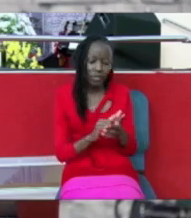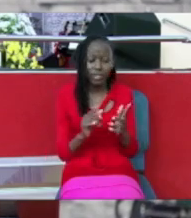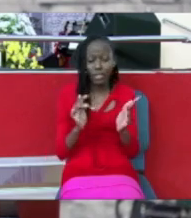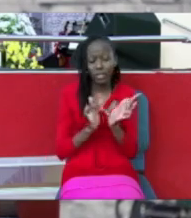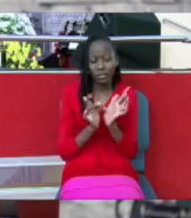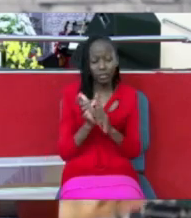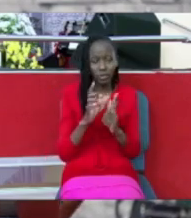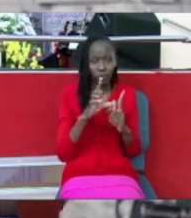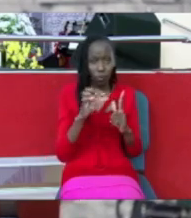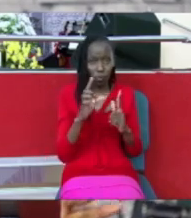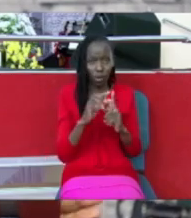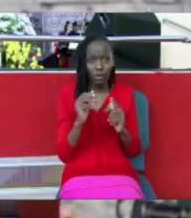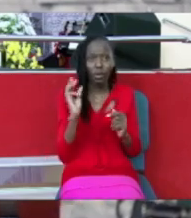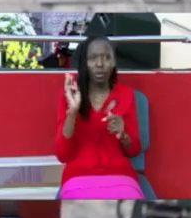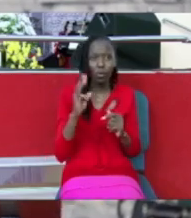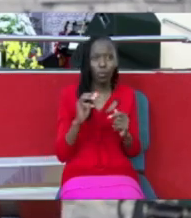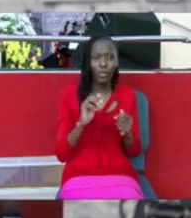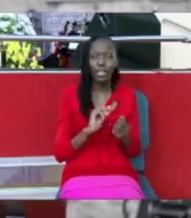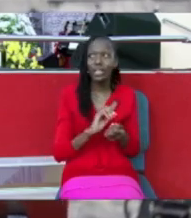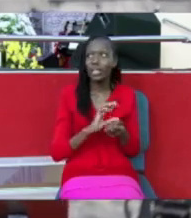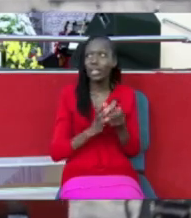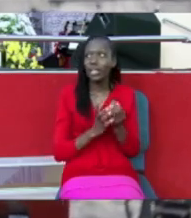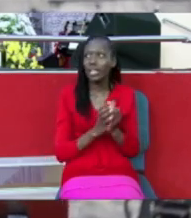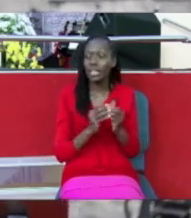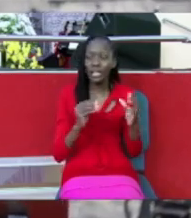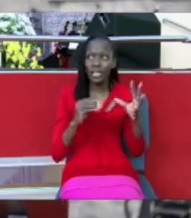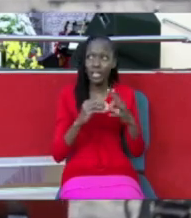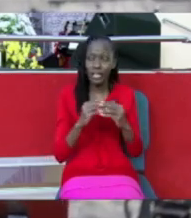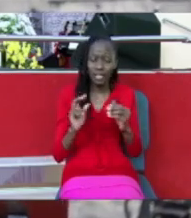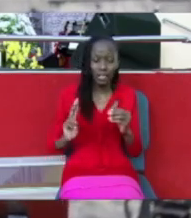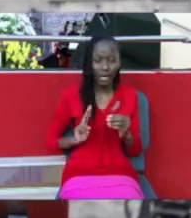shape. Tumesoma kwamba neno litatuumba.